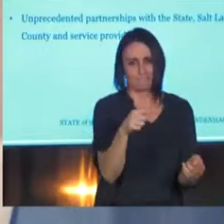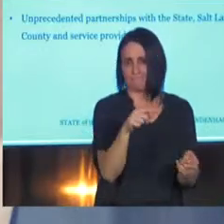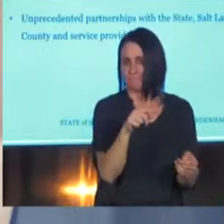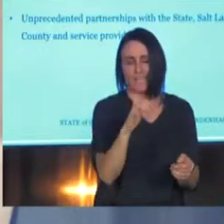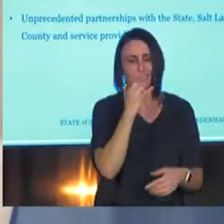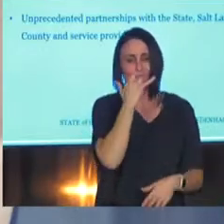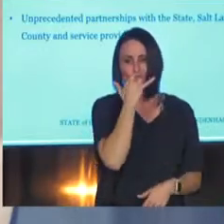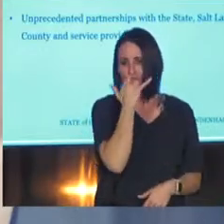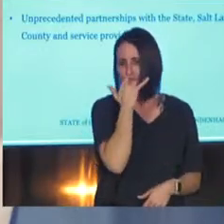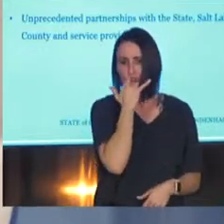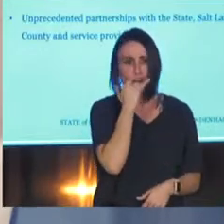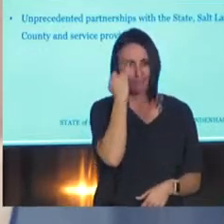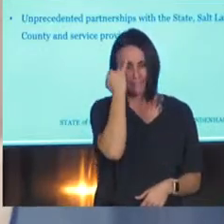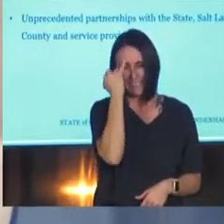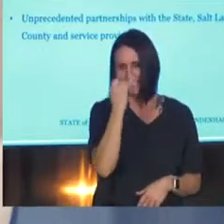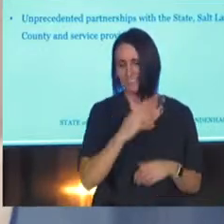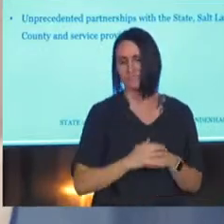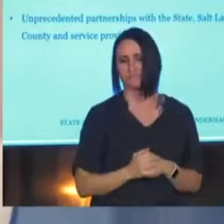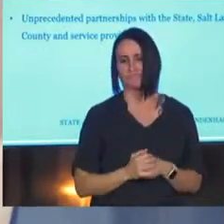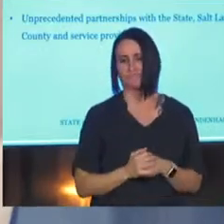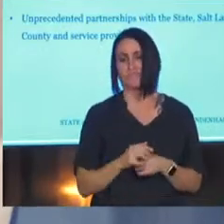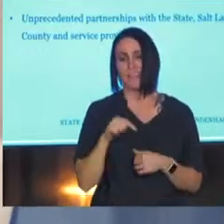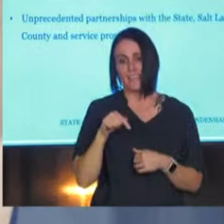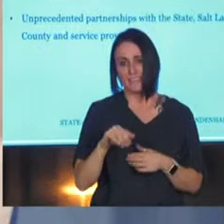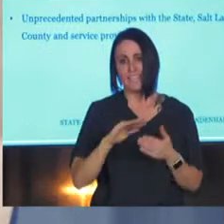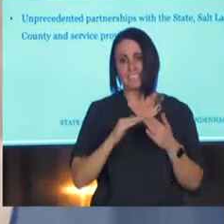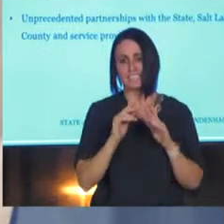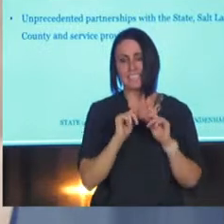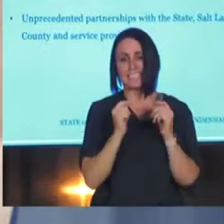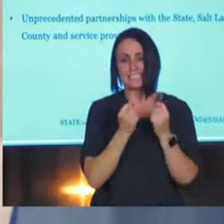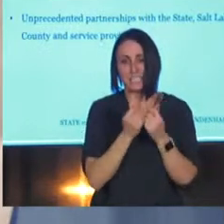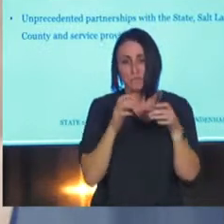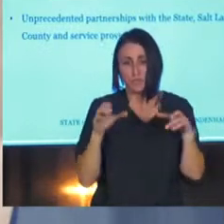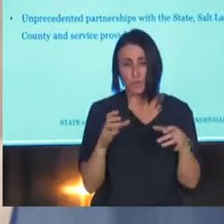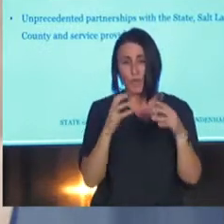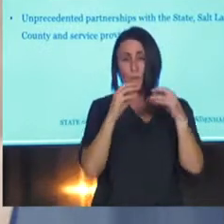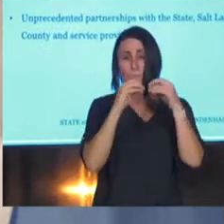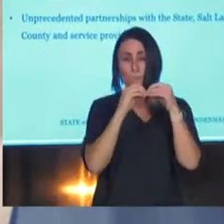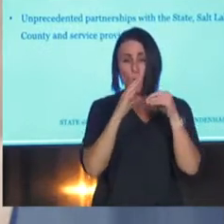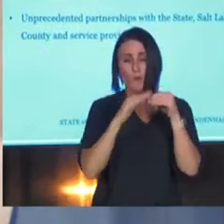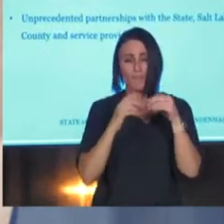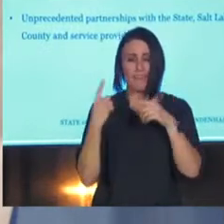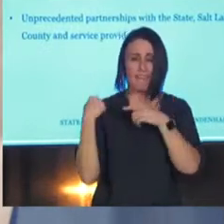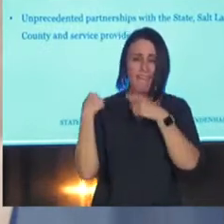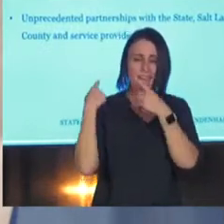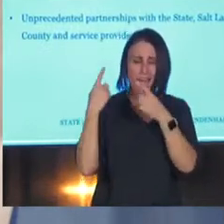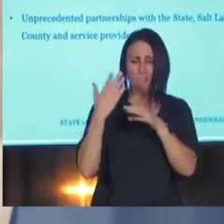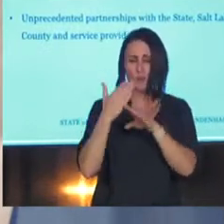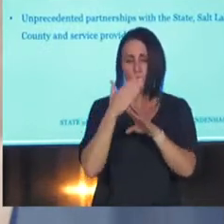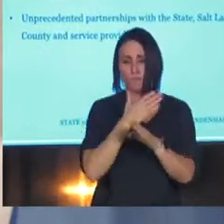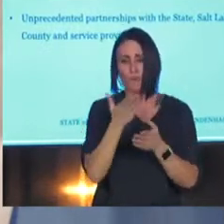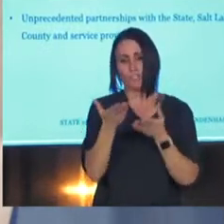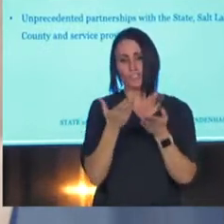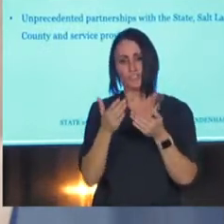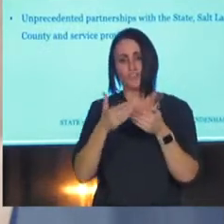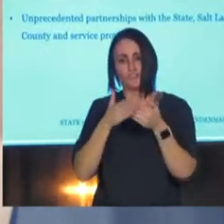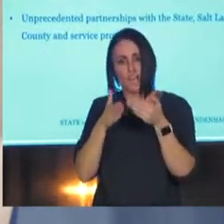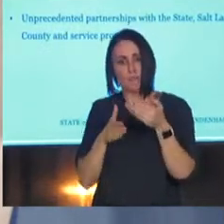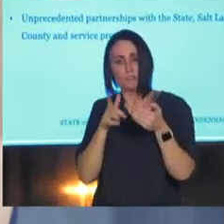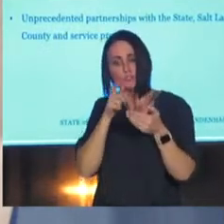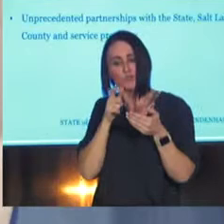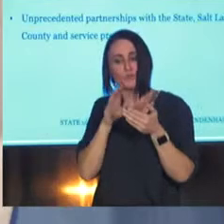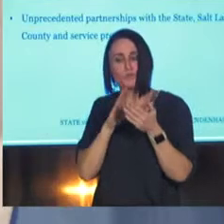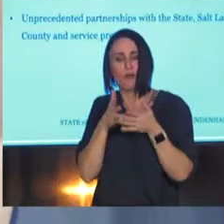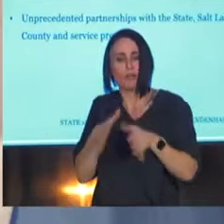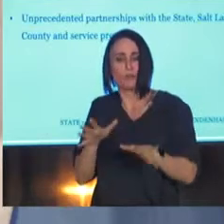and a false notion. This city team is doing more than ever before to serve our neighbors who become